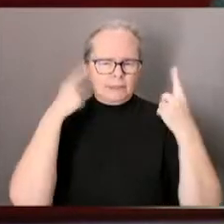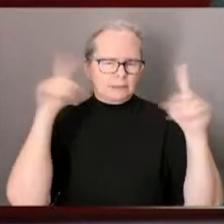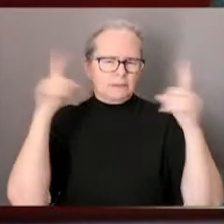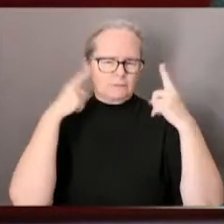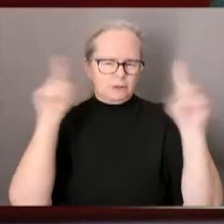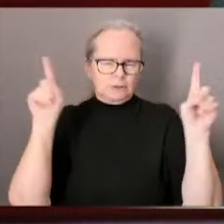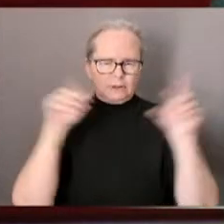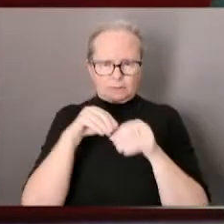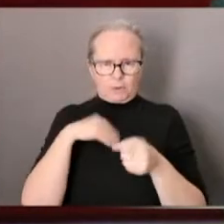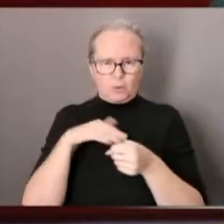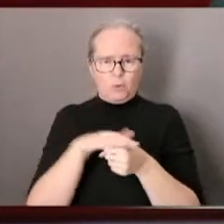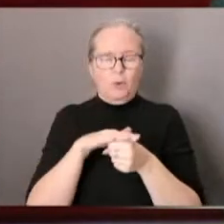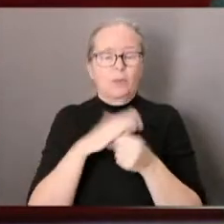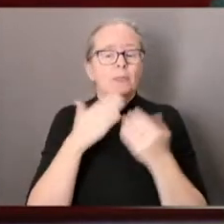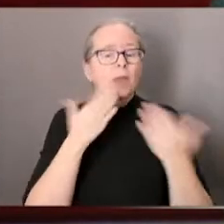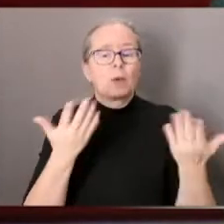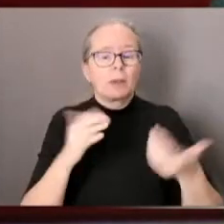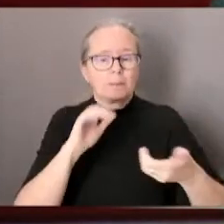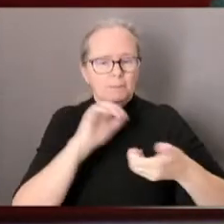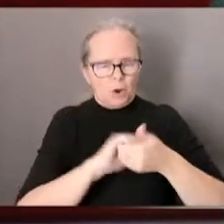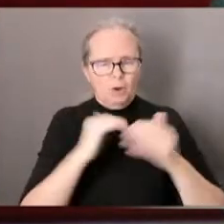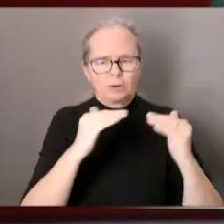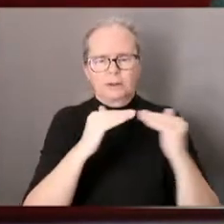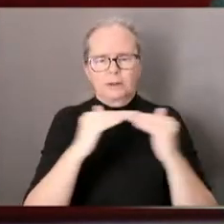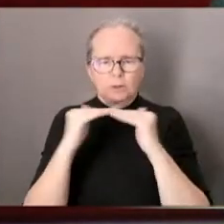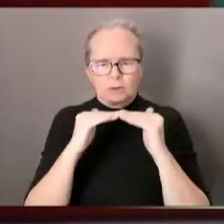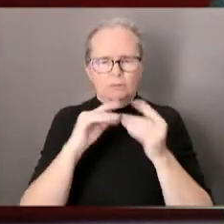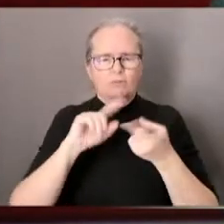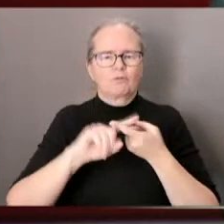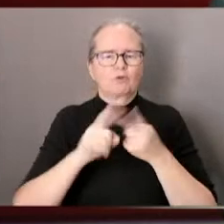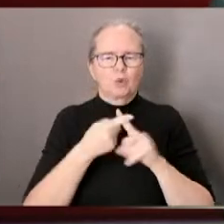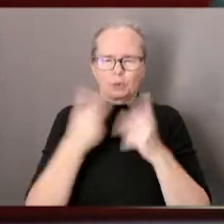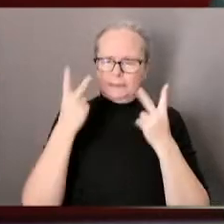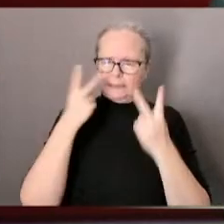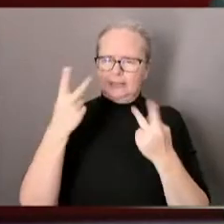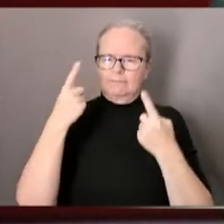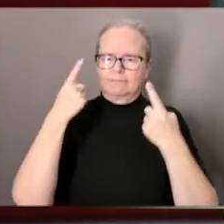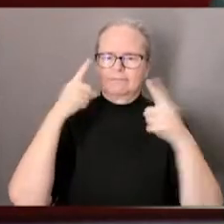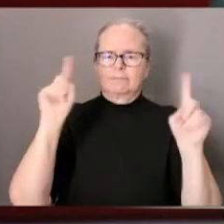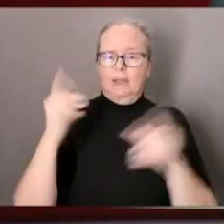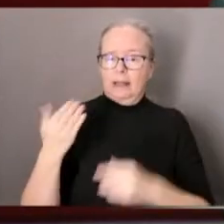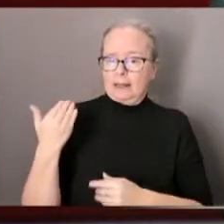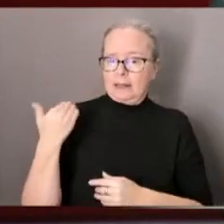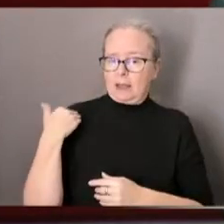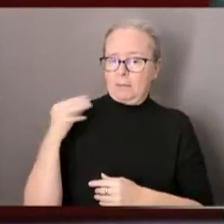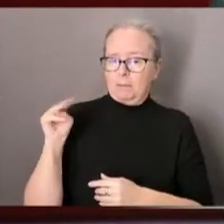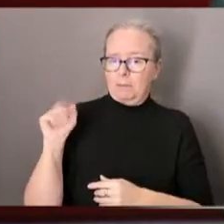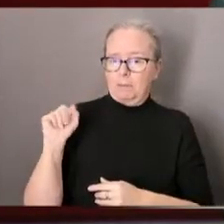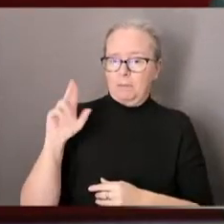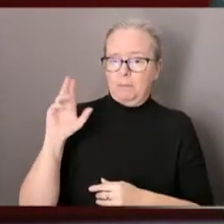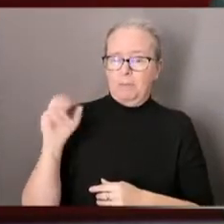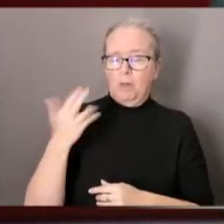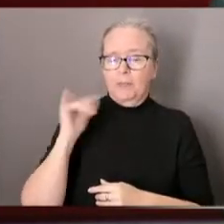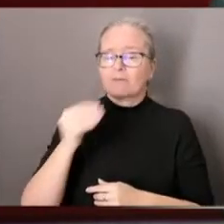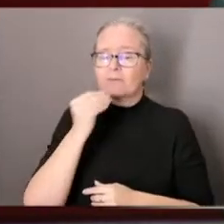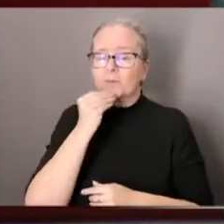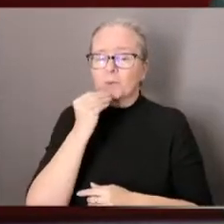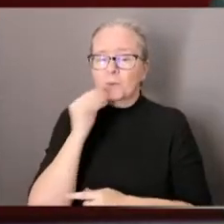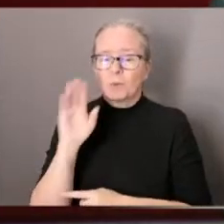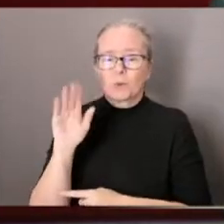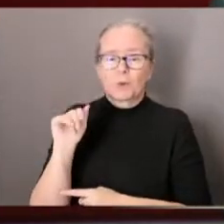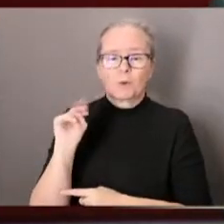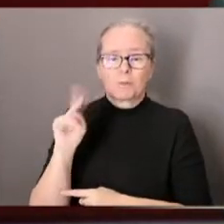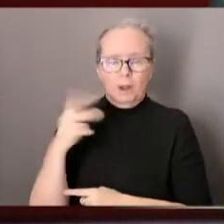worked so hard to see these projects through in March the Wheatland County Food Bank was awarded three hundred thousand dollars and in May the carsland fire hall celebrated their grand